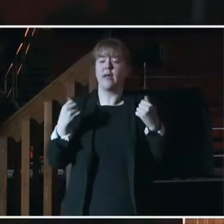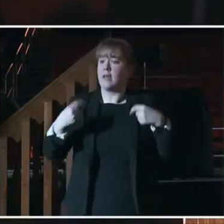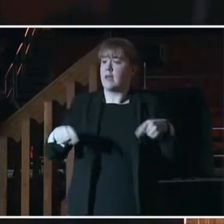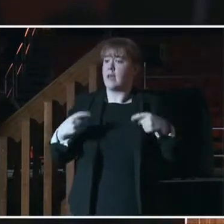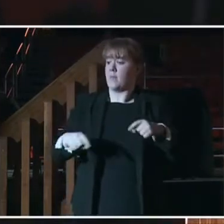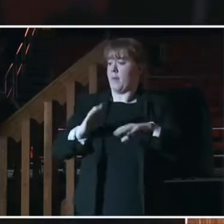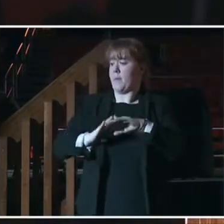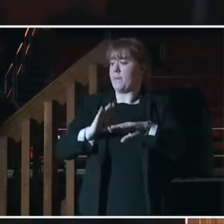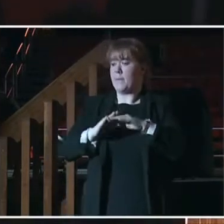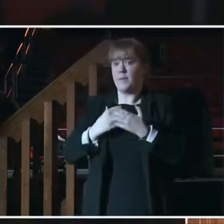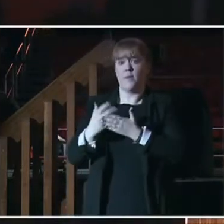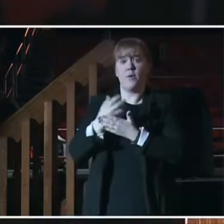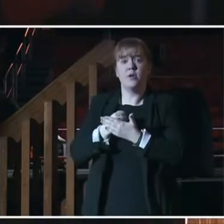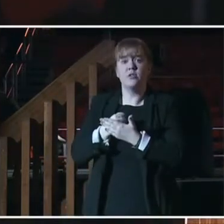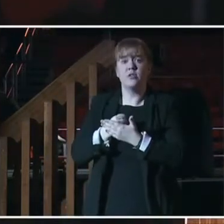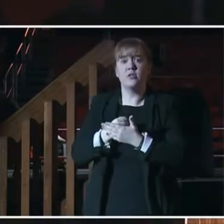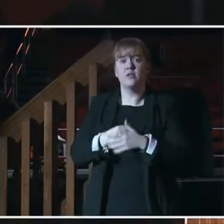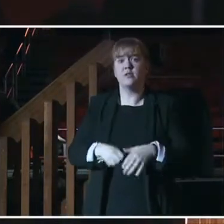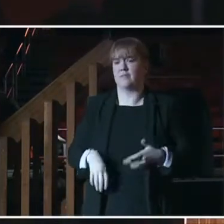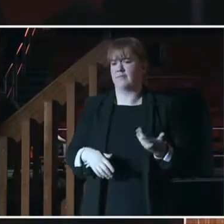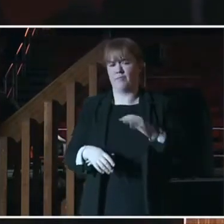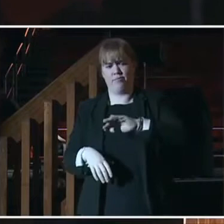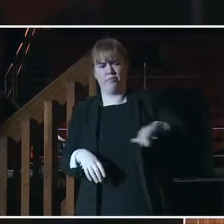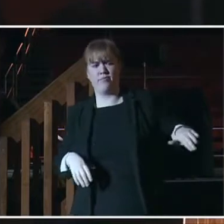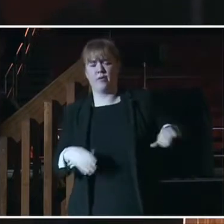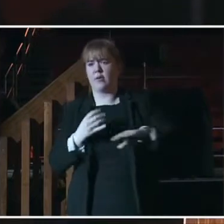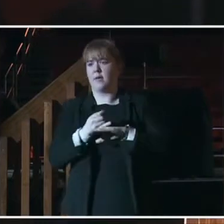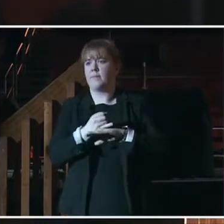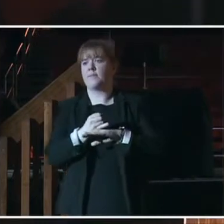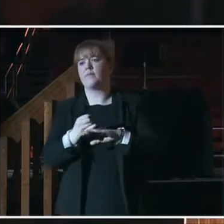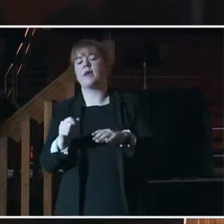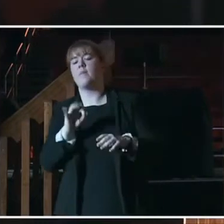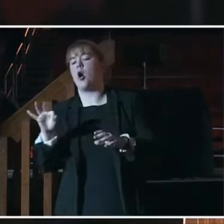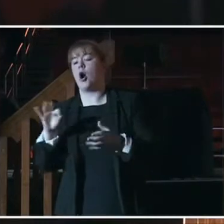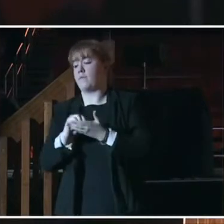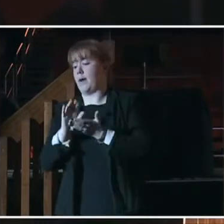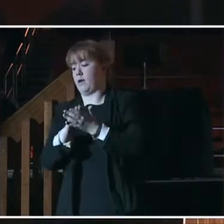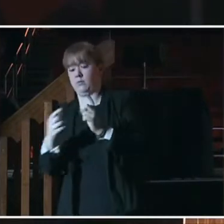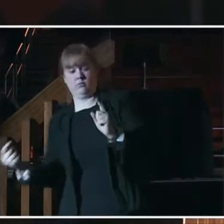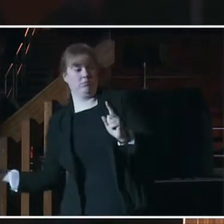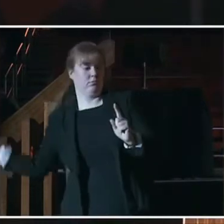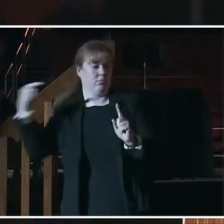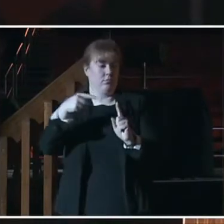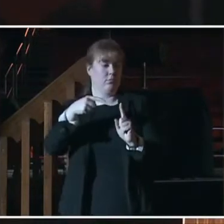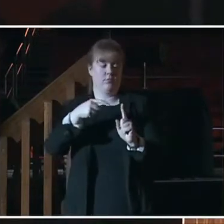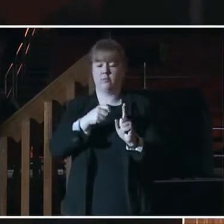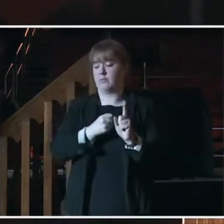minimum wage. Forget inflation. I'm off my notes. Let me get back on script.